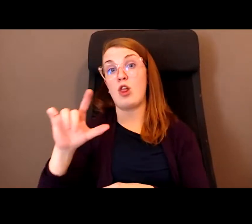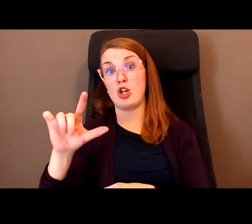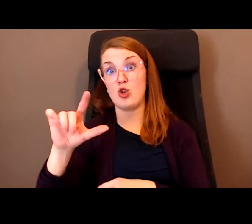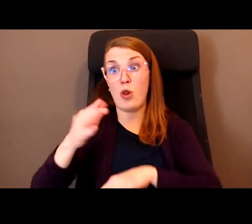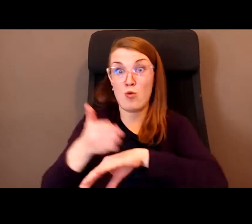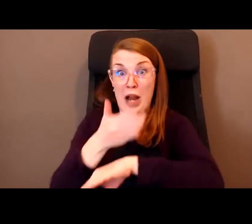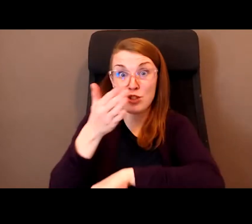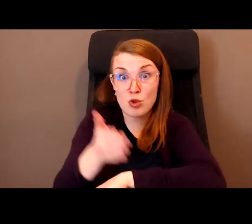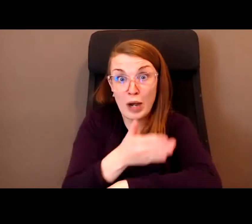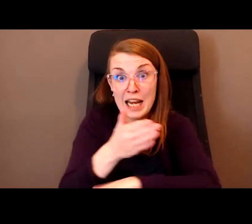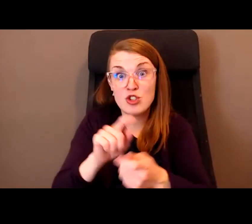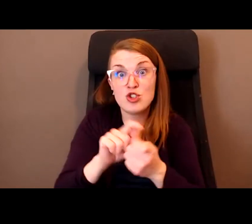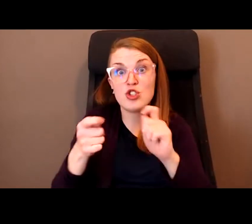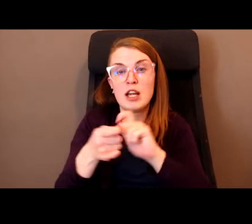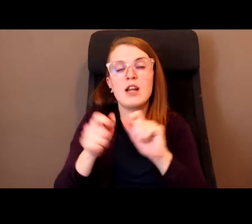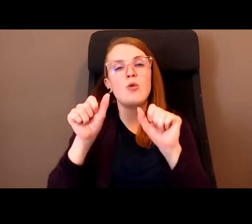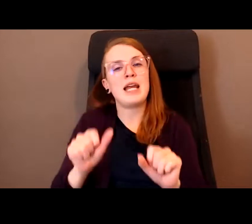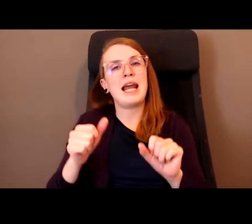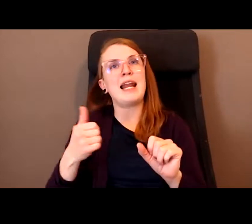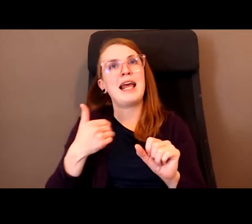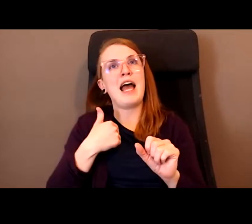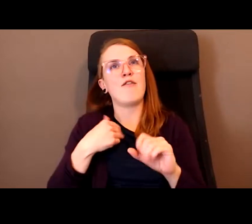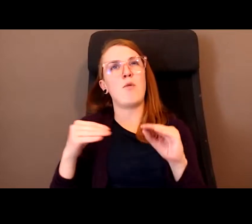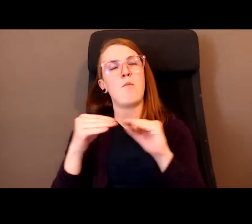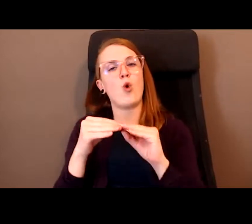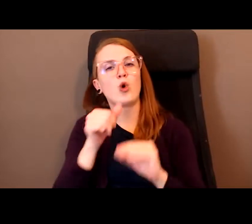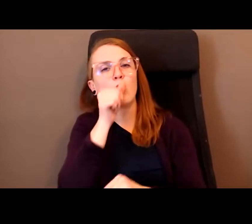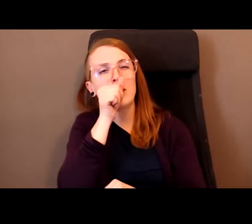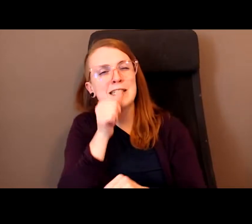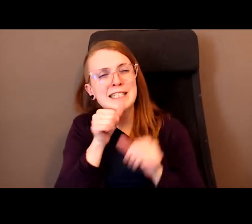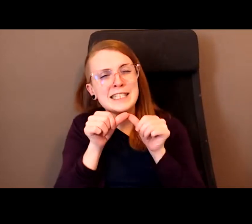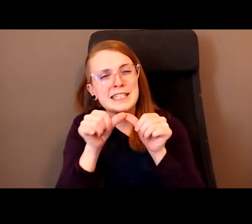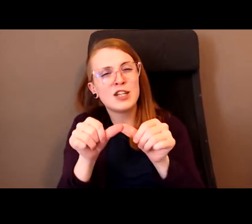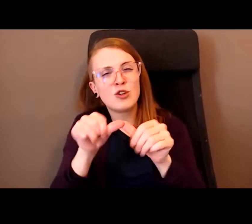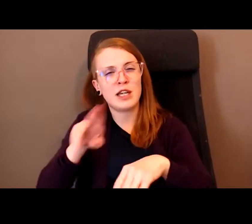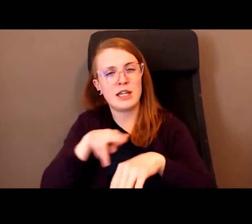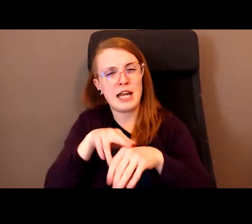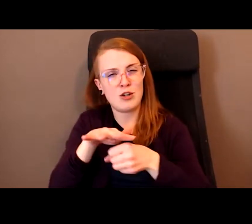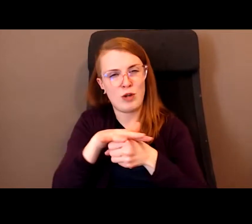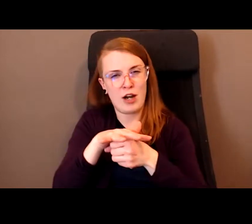more resilient, natural area that we all get to enjoy.